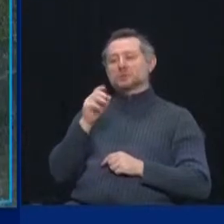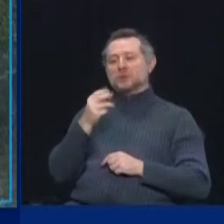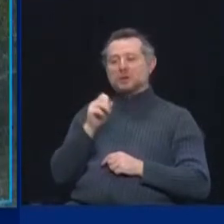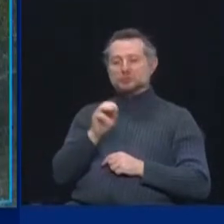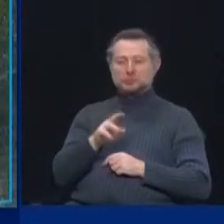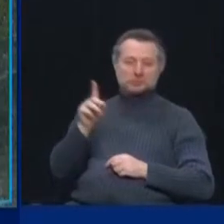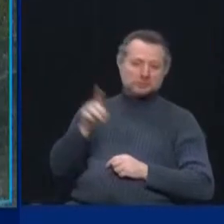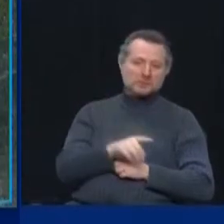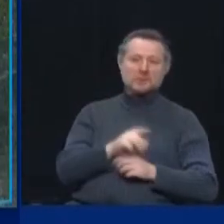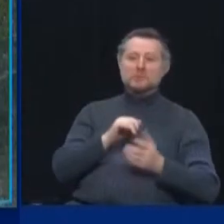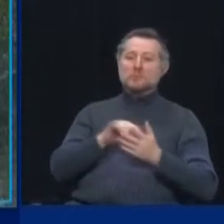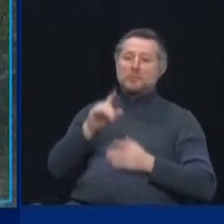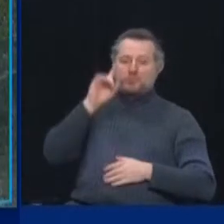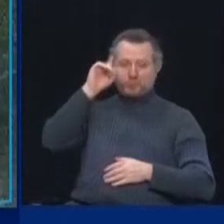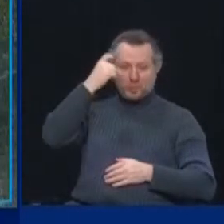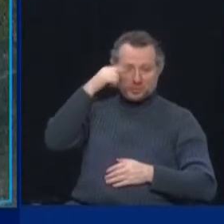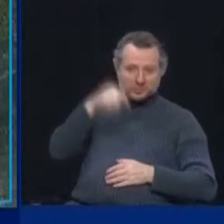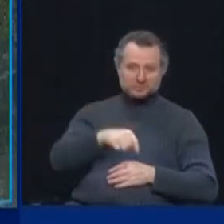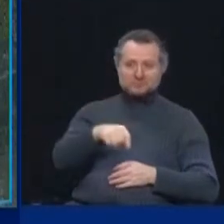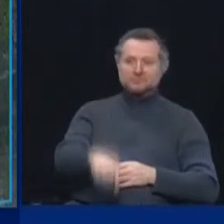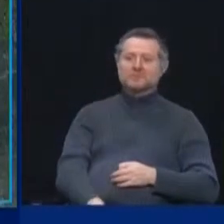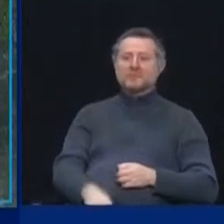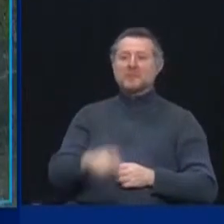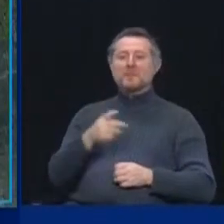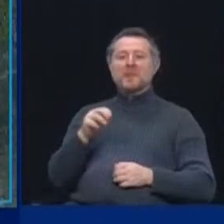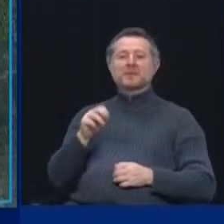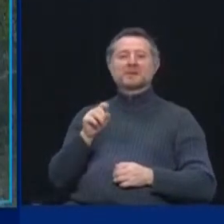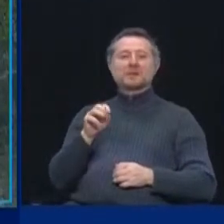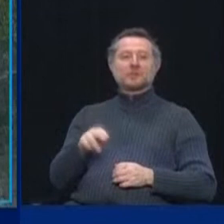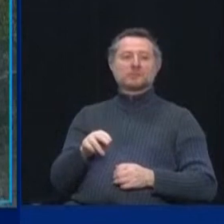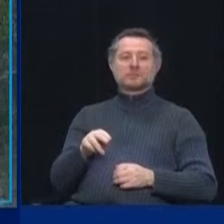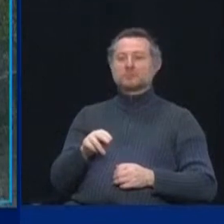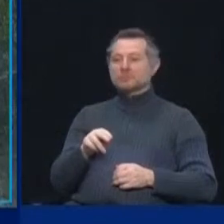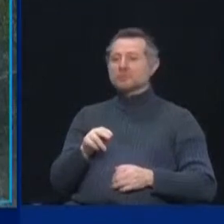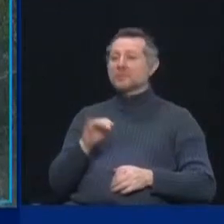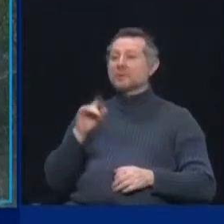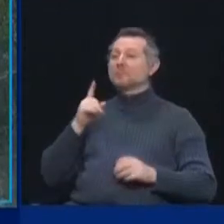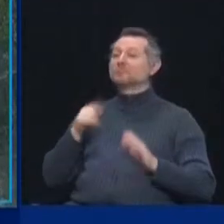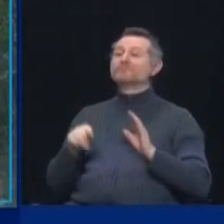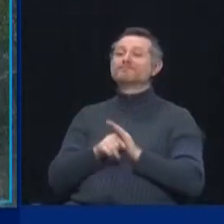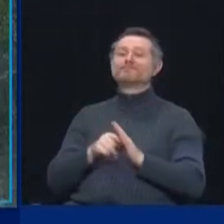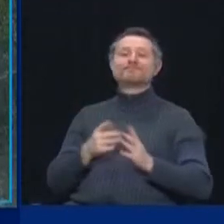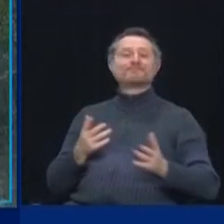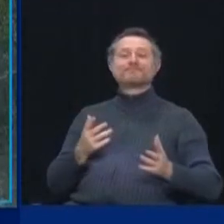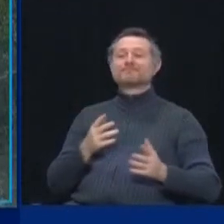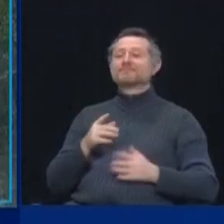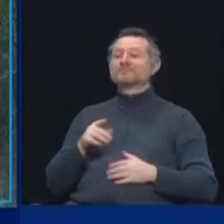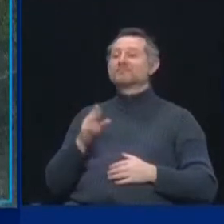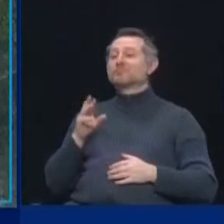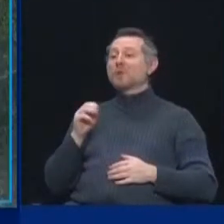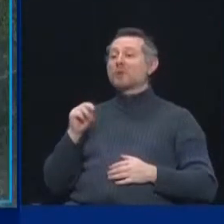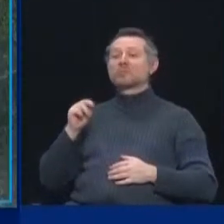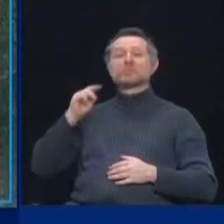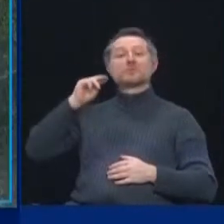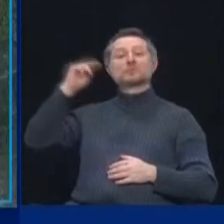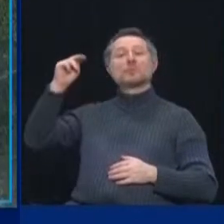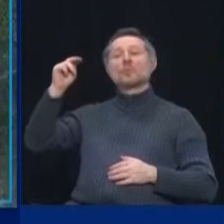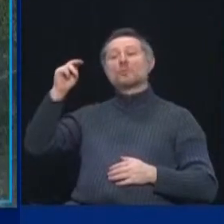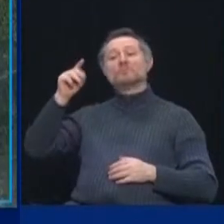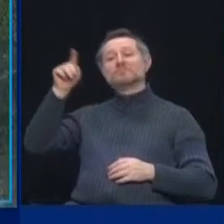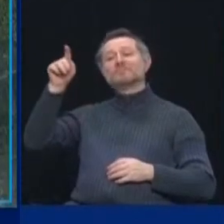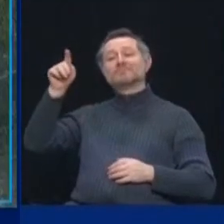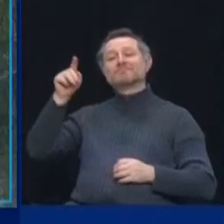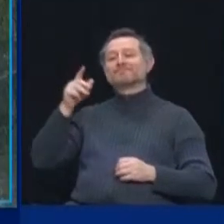Penn Station. You know what Metro North doesn't do? Stop. Oh, it runs through the